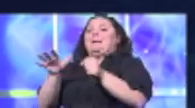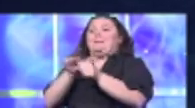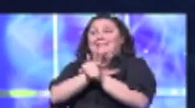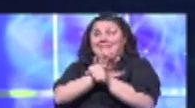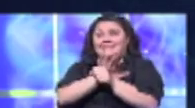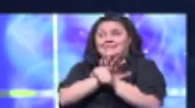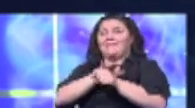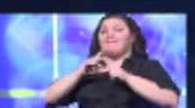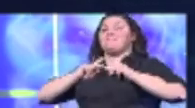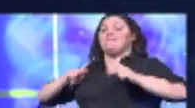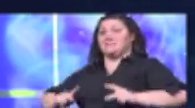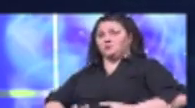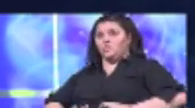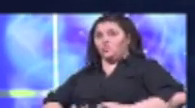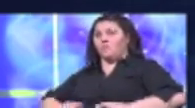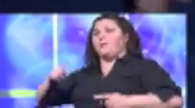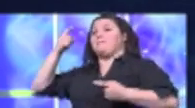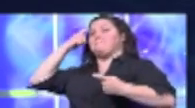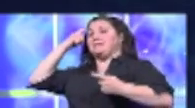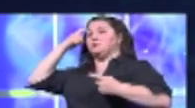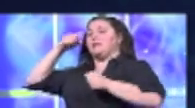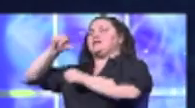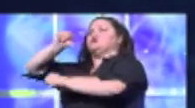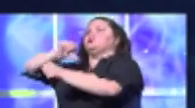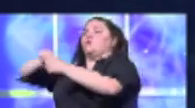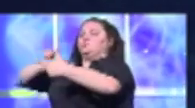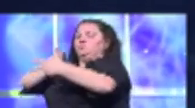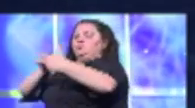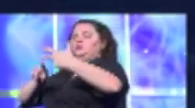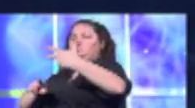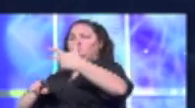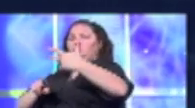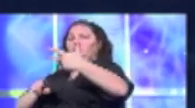physical, mental, and social well-being.